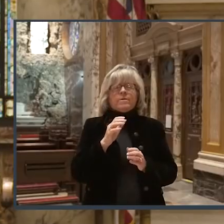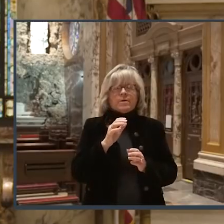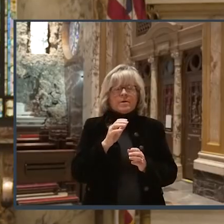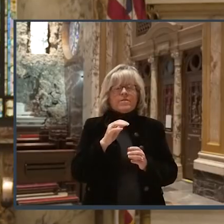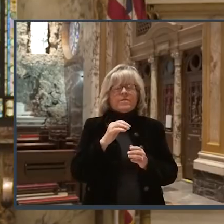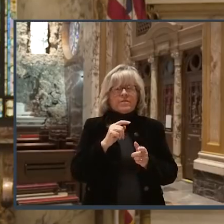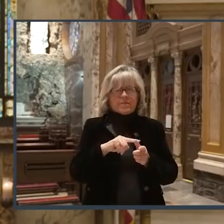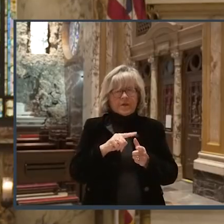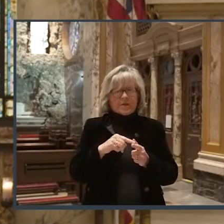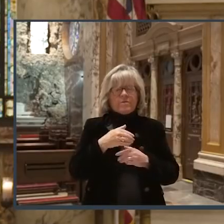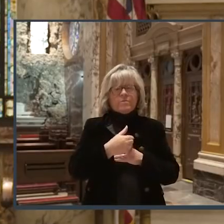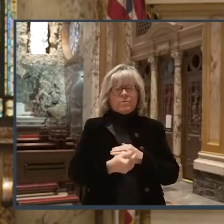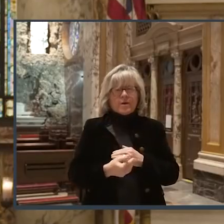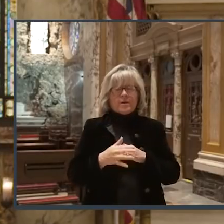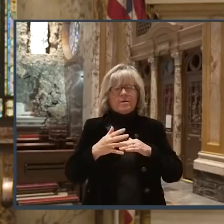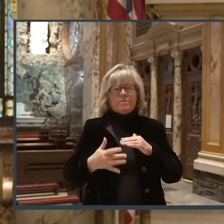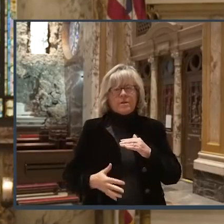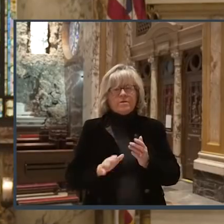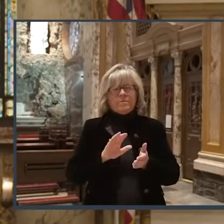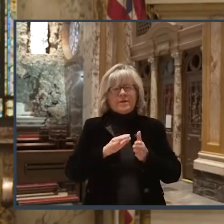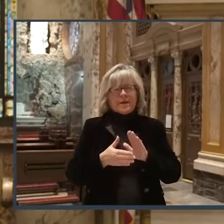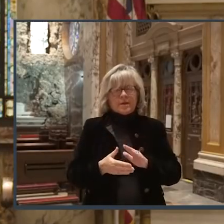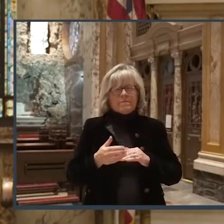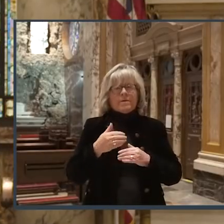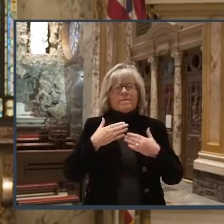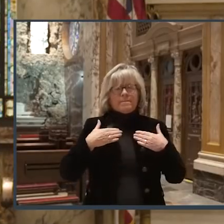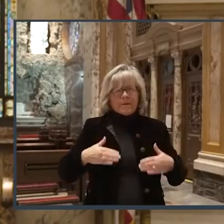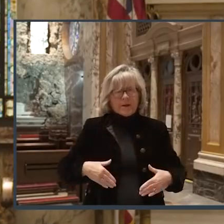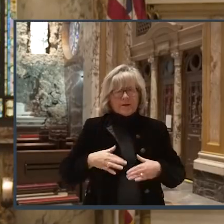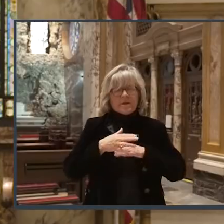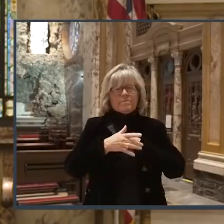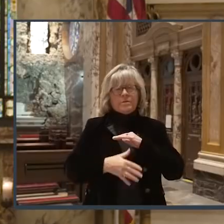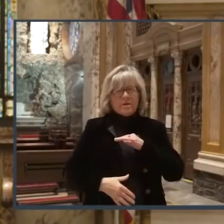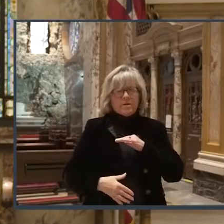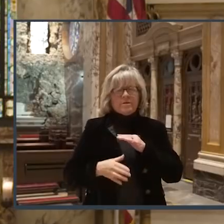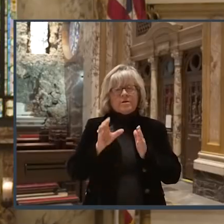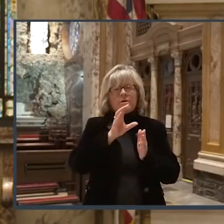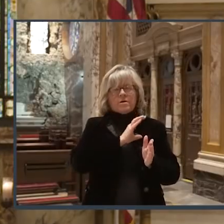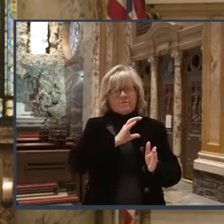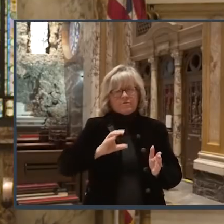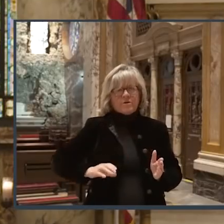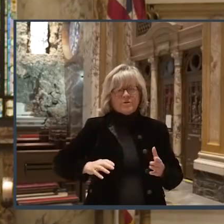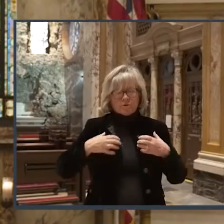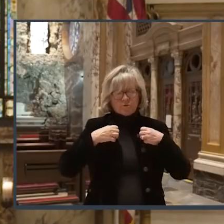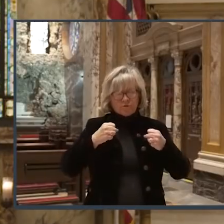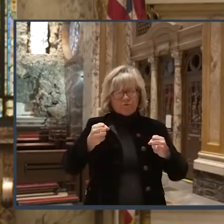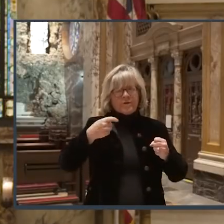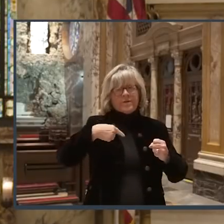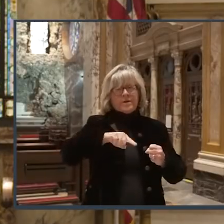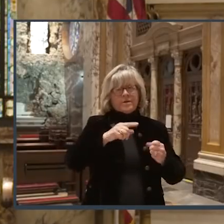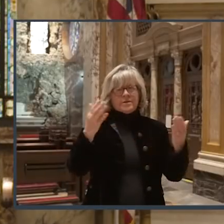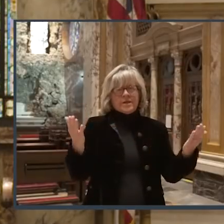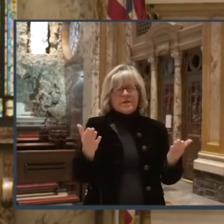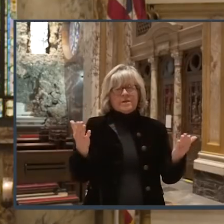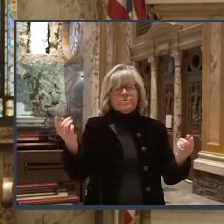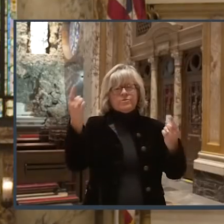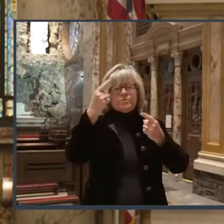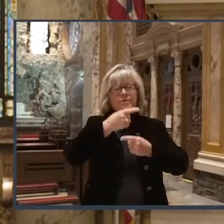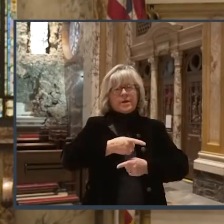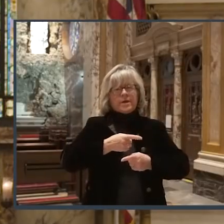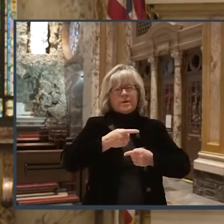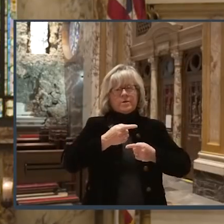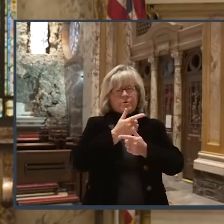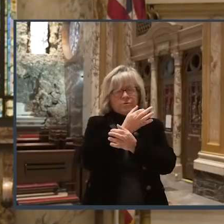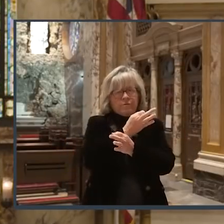and blood of Christ to nourish and strengthen us spiritually today, to unleash his mighty power